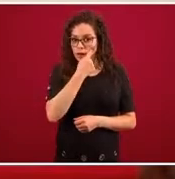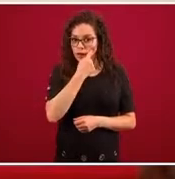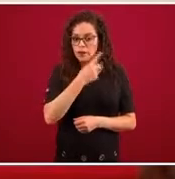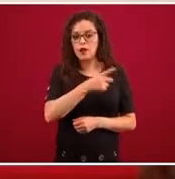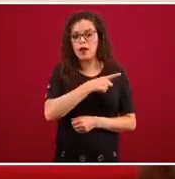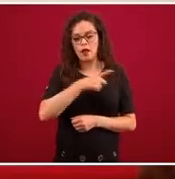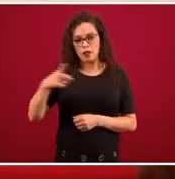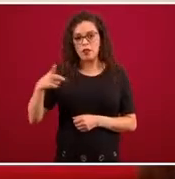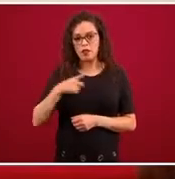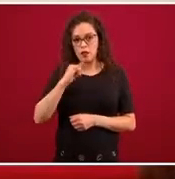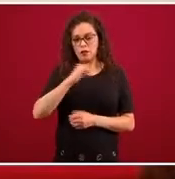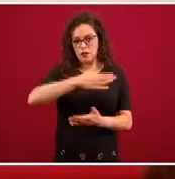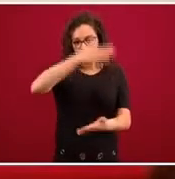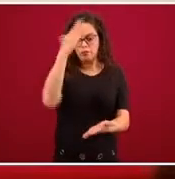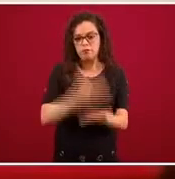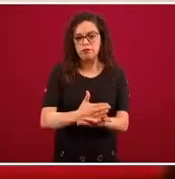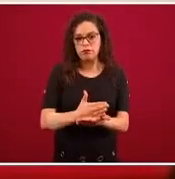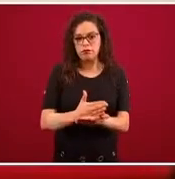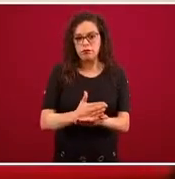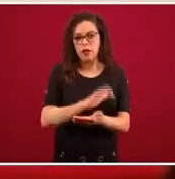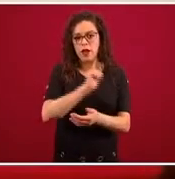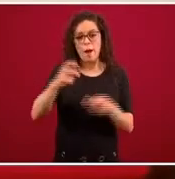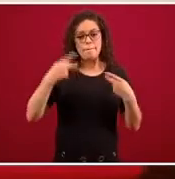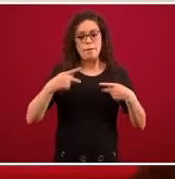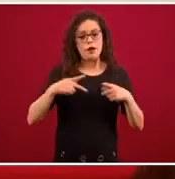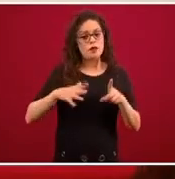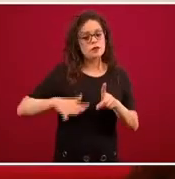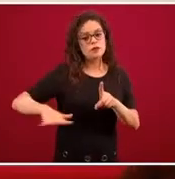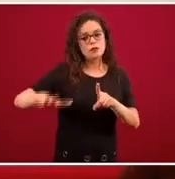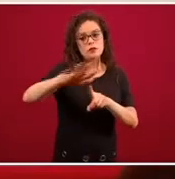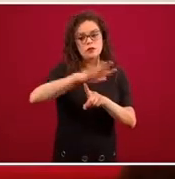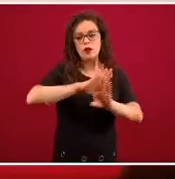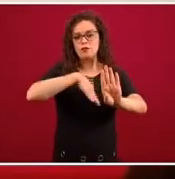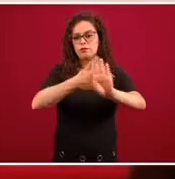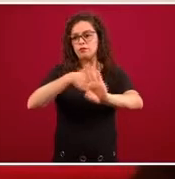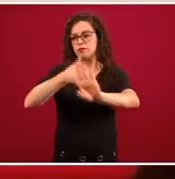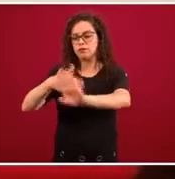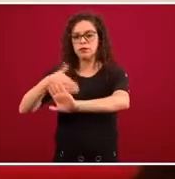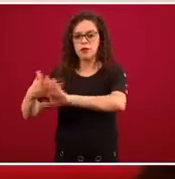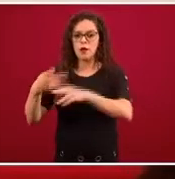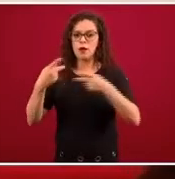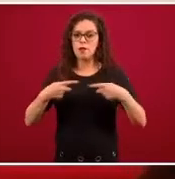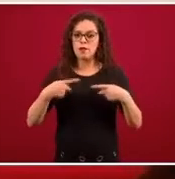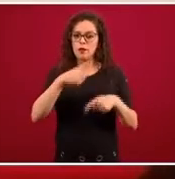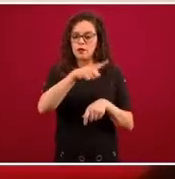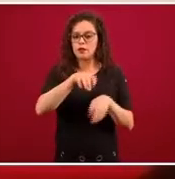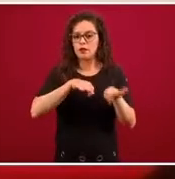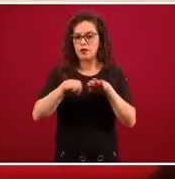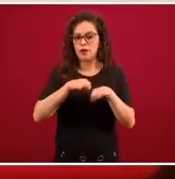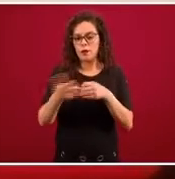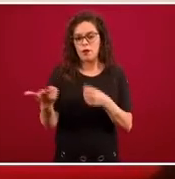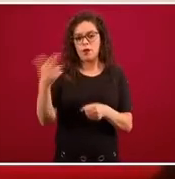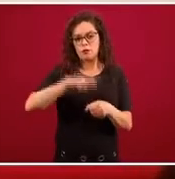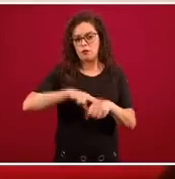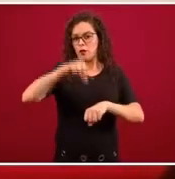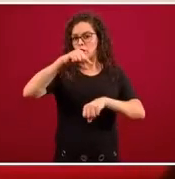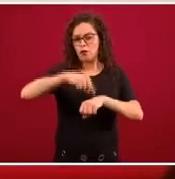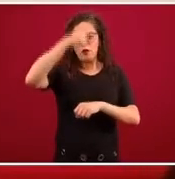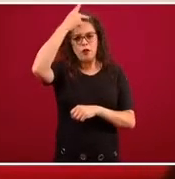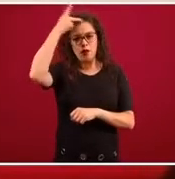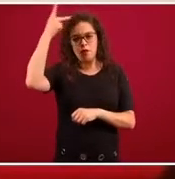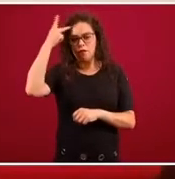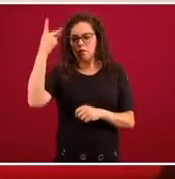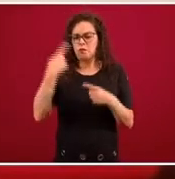that there must be a limit for the population who is attacking our health